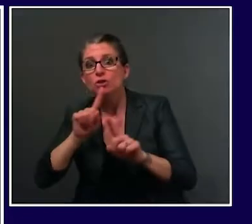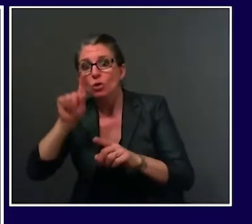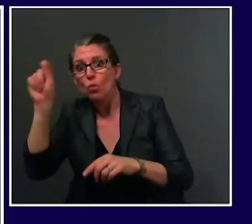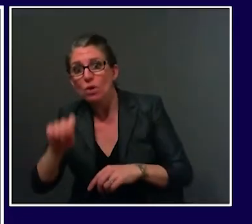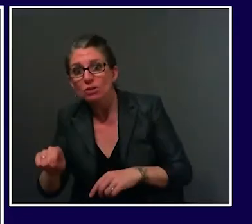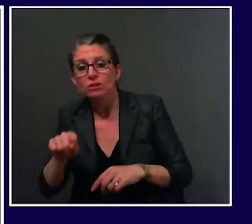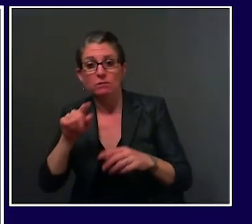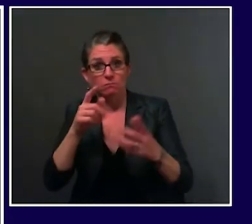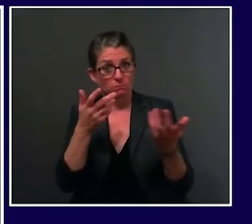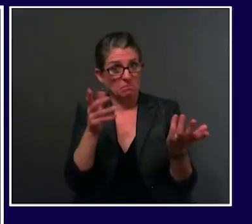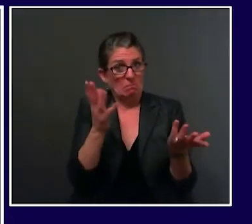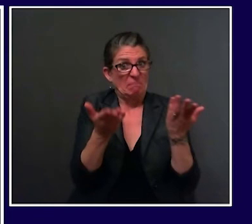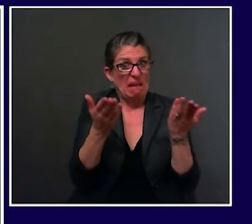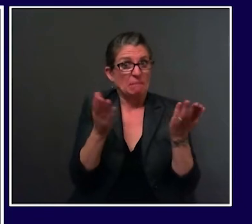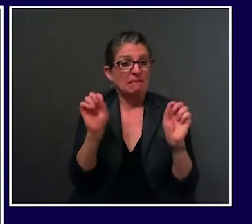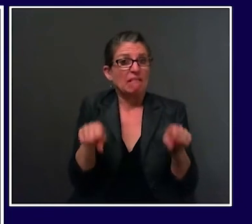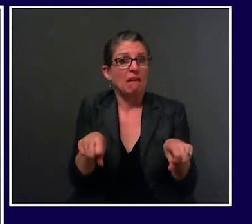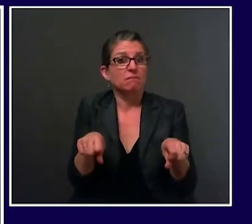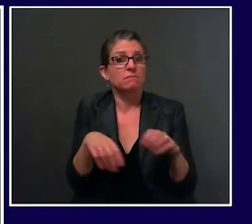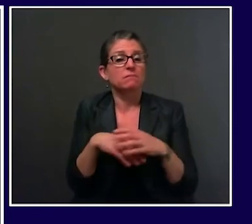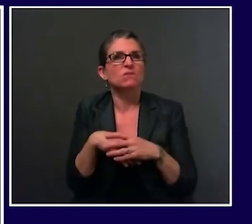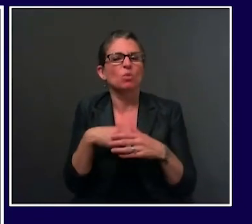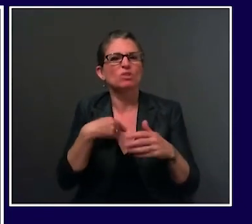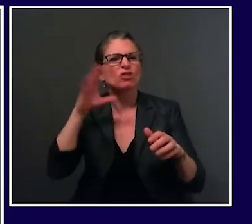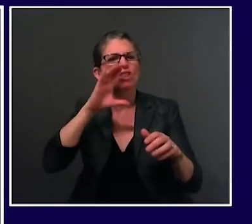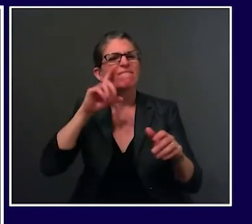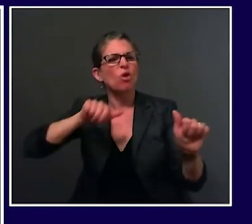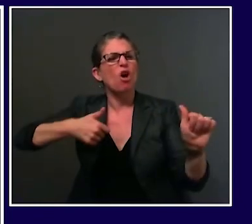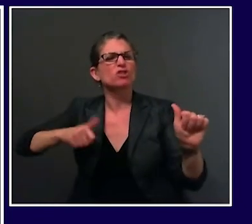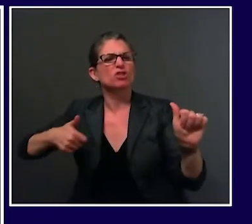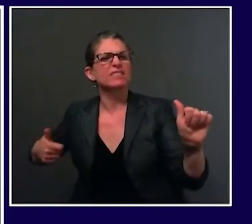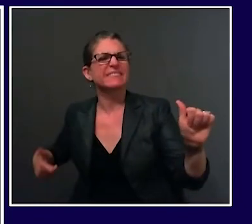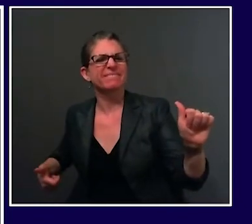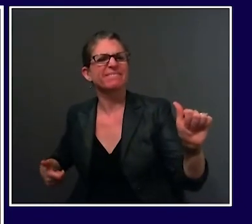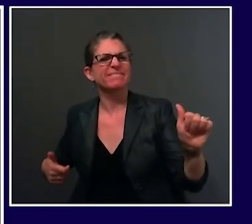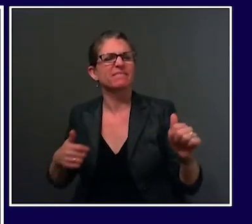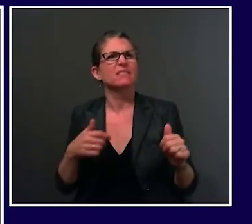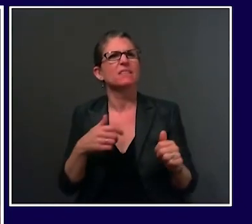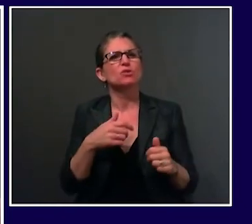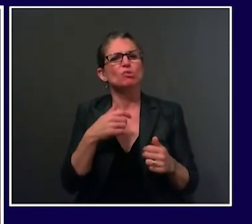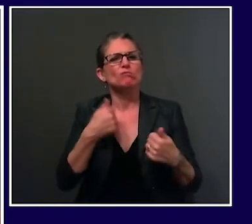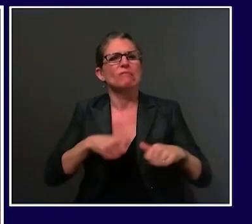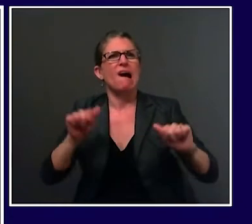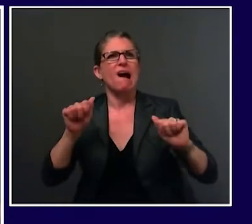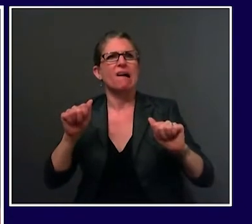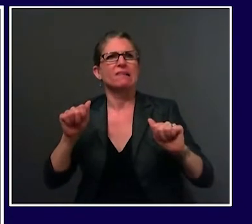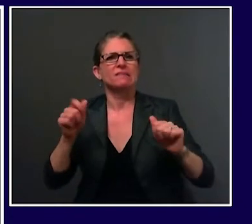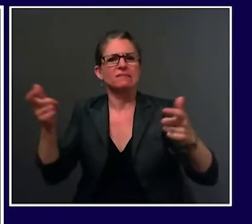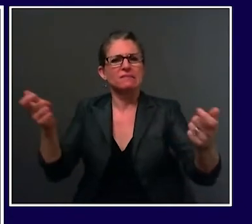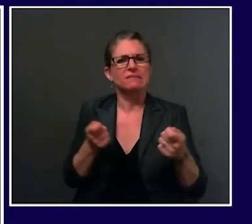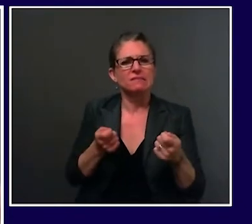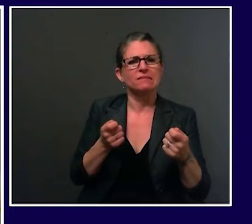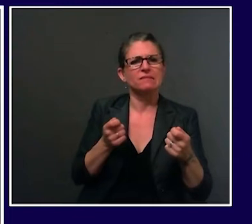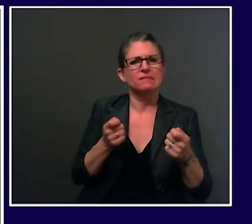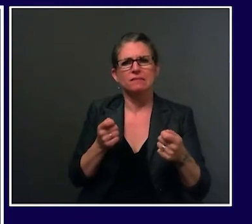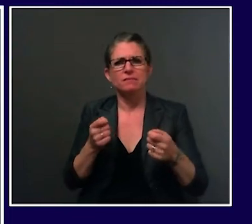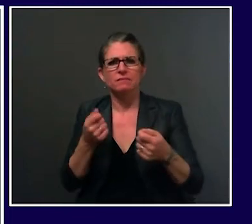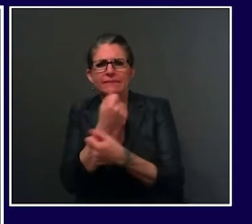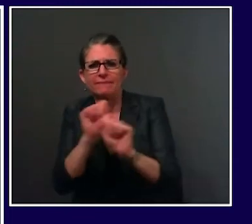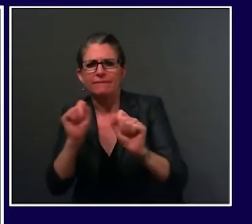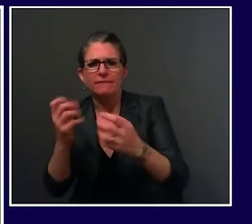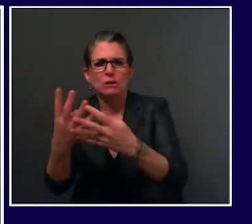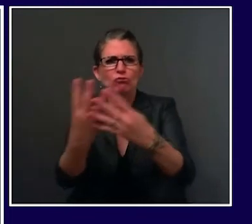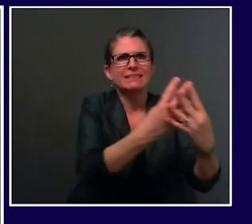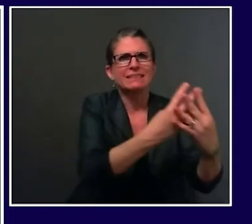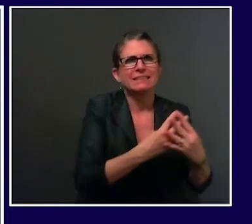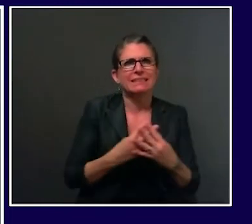individuals, for example, before they might go into a restaurant. So it's a situation where there won't be a single approach. There's never been a single approach